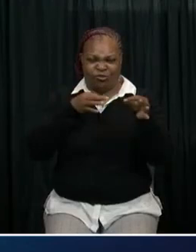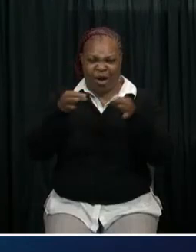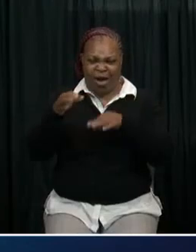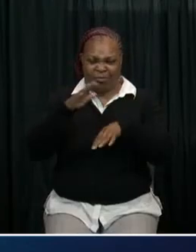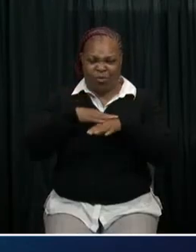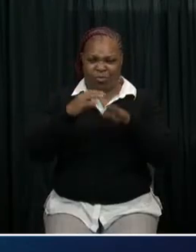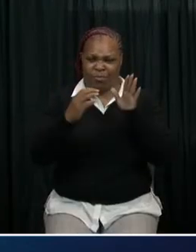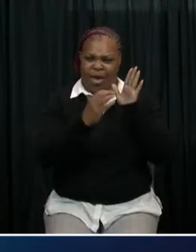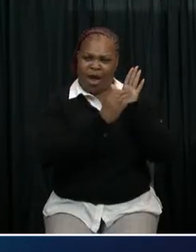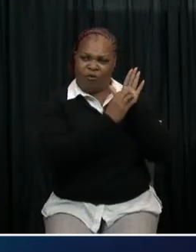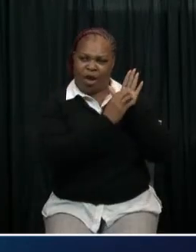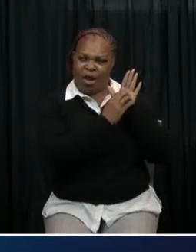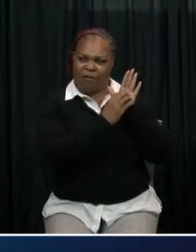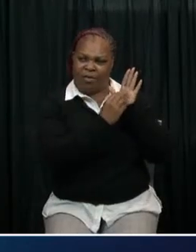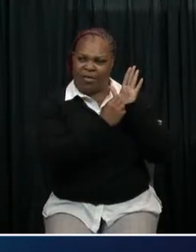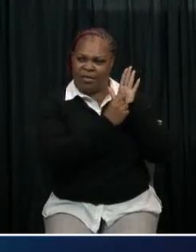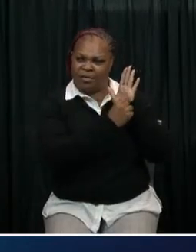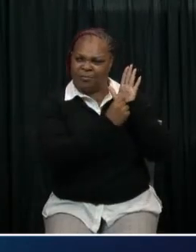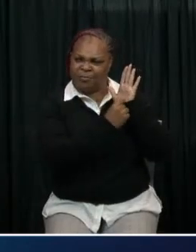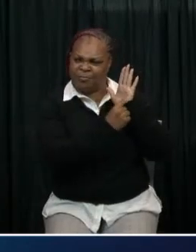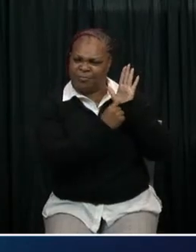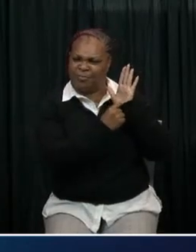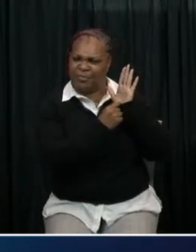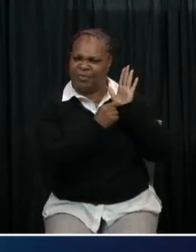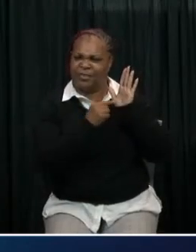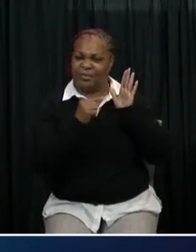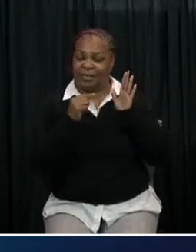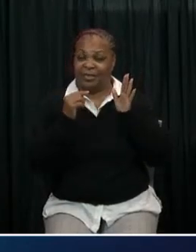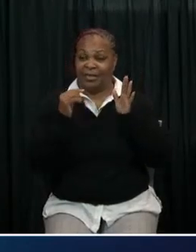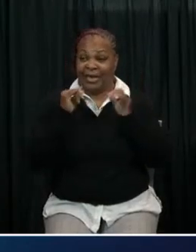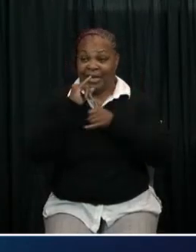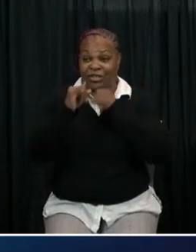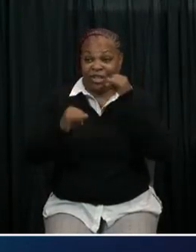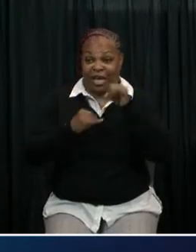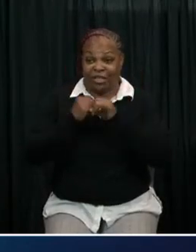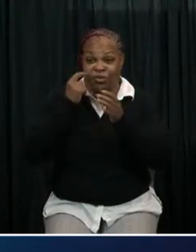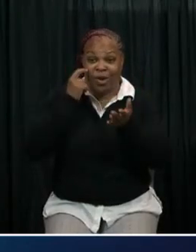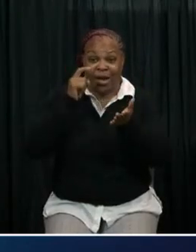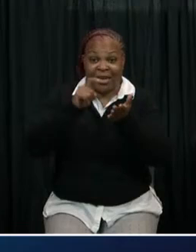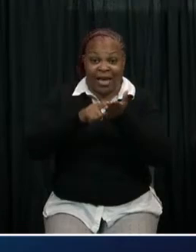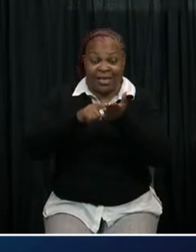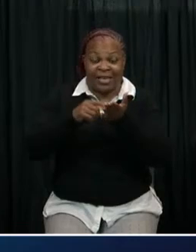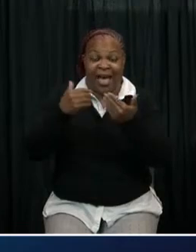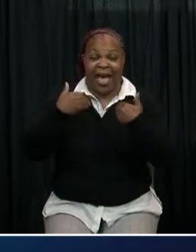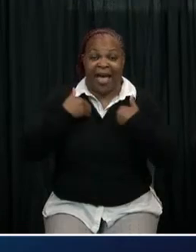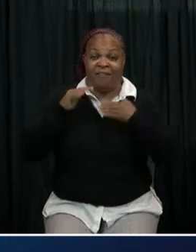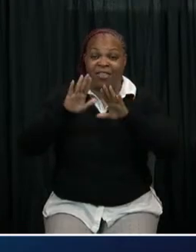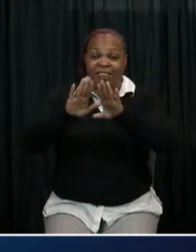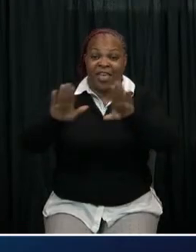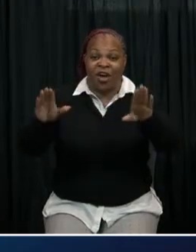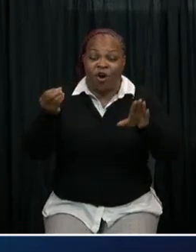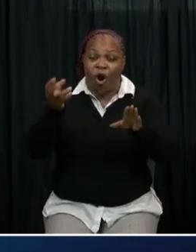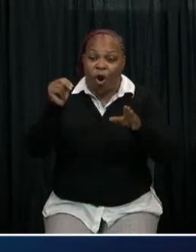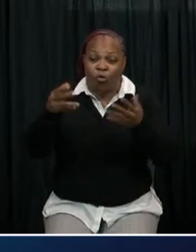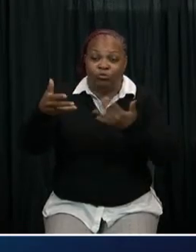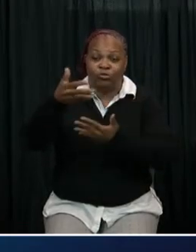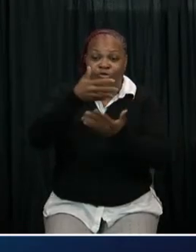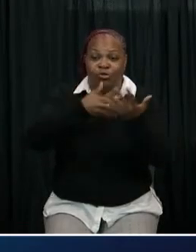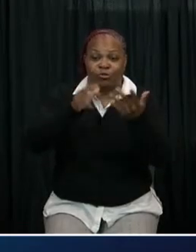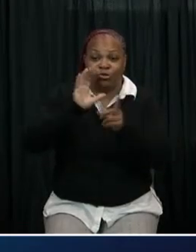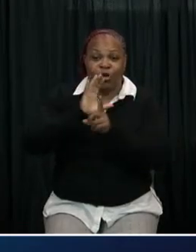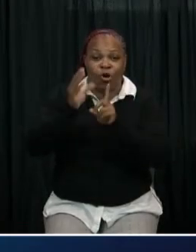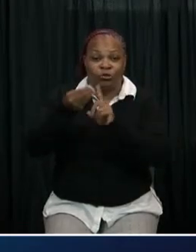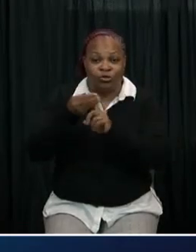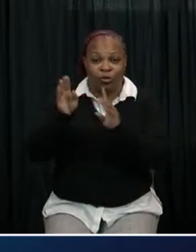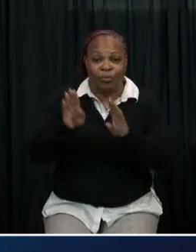paragraph. They are internationally recognized as having their own set of social beliefs,